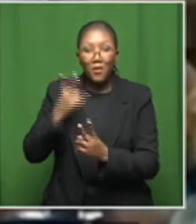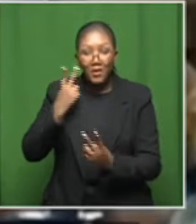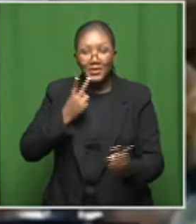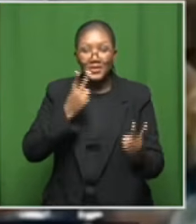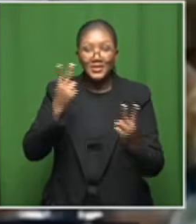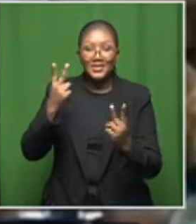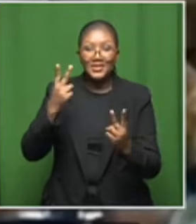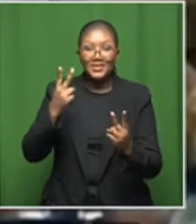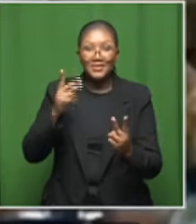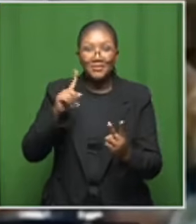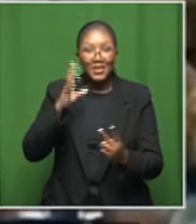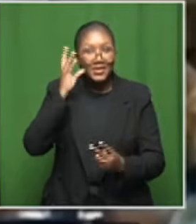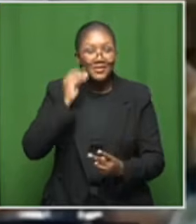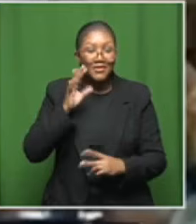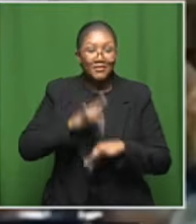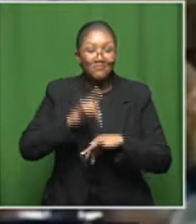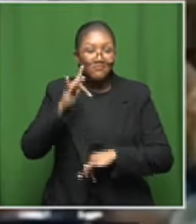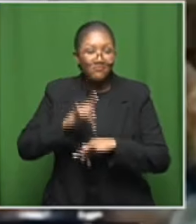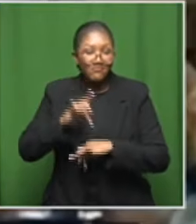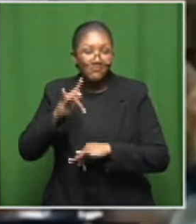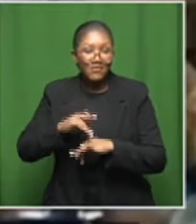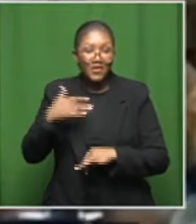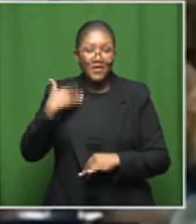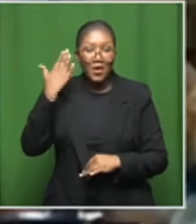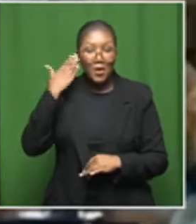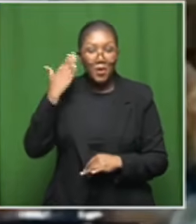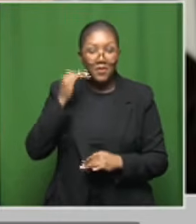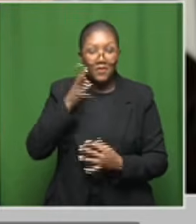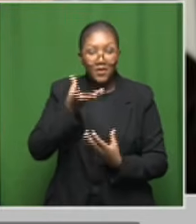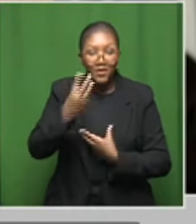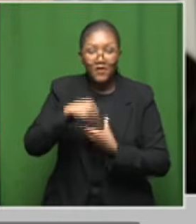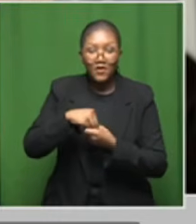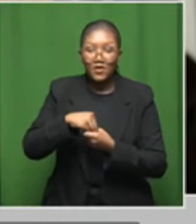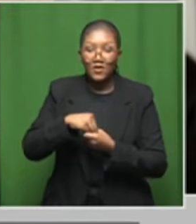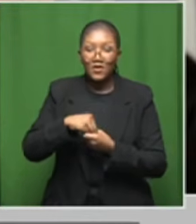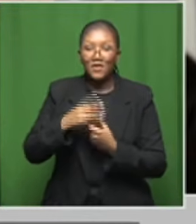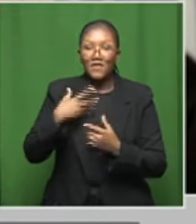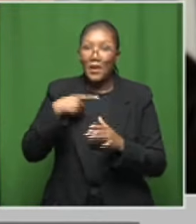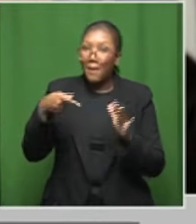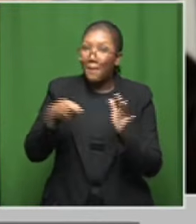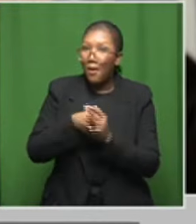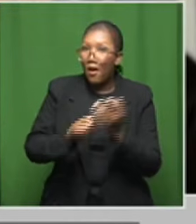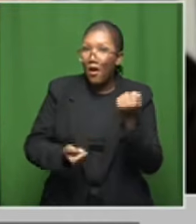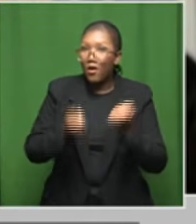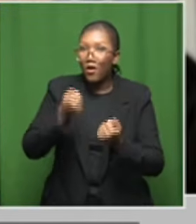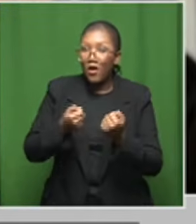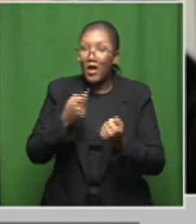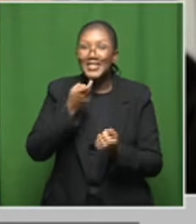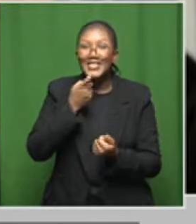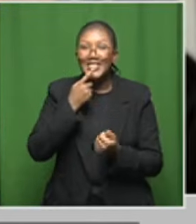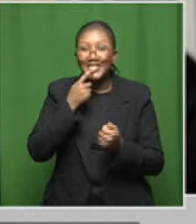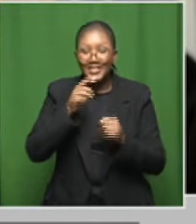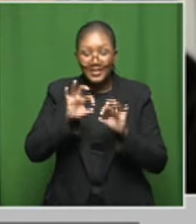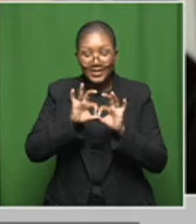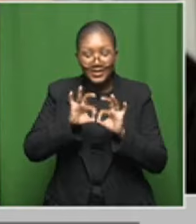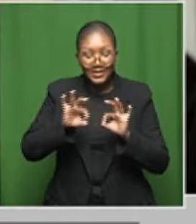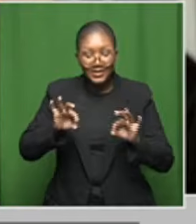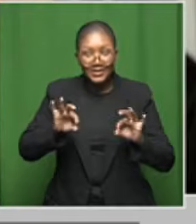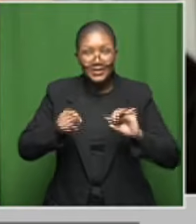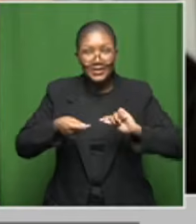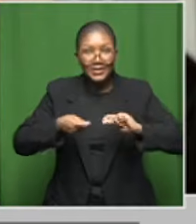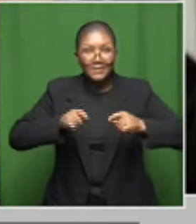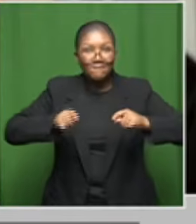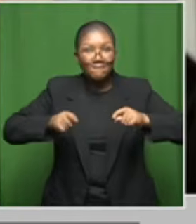And more people needed to not only be aware of it, but actually get involved, buy a wire car, buy merchandise, support the